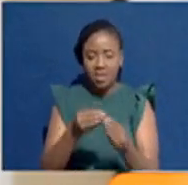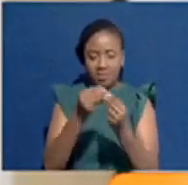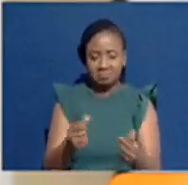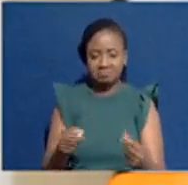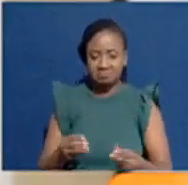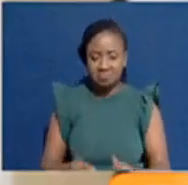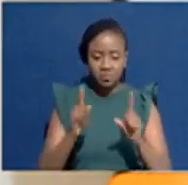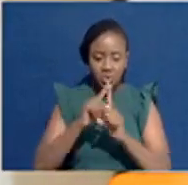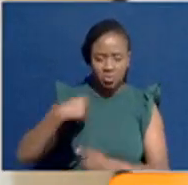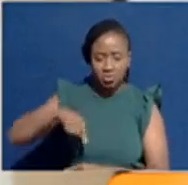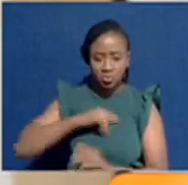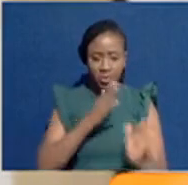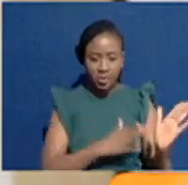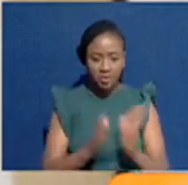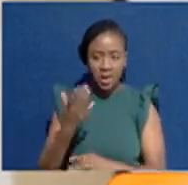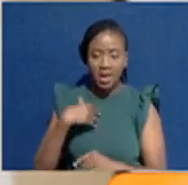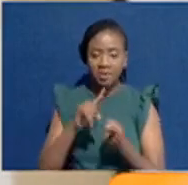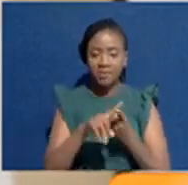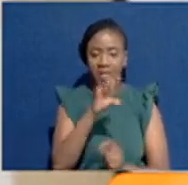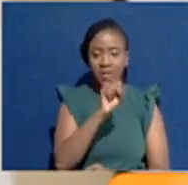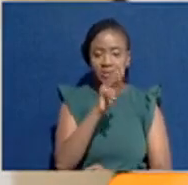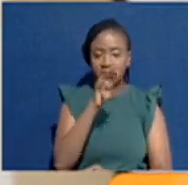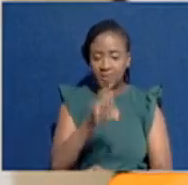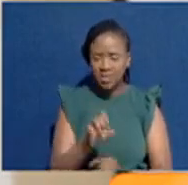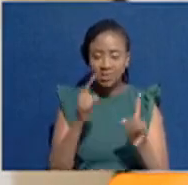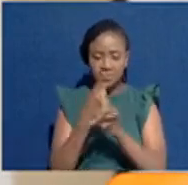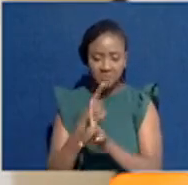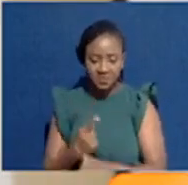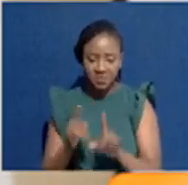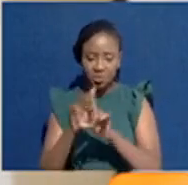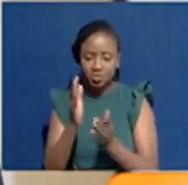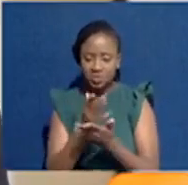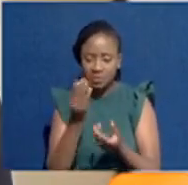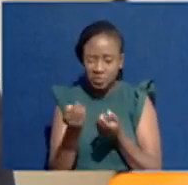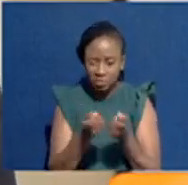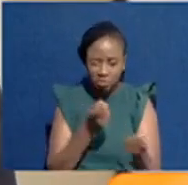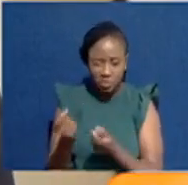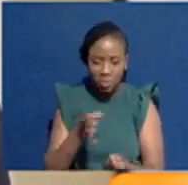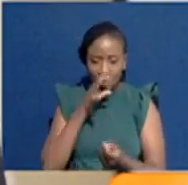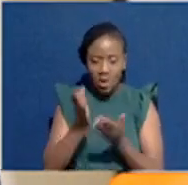over 600 SMEs and micro SMEs, some of the small water service